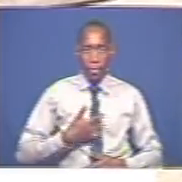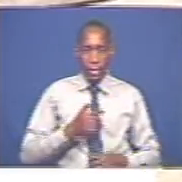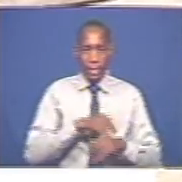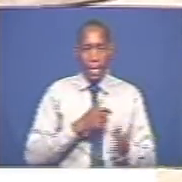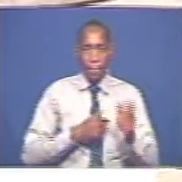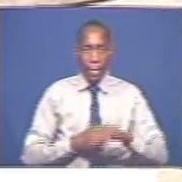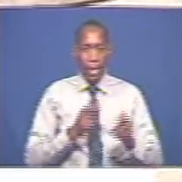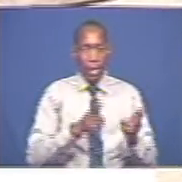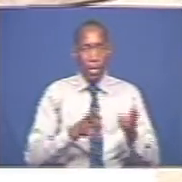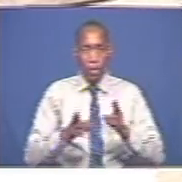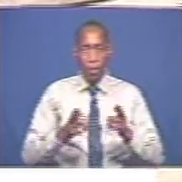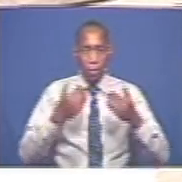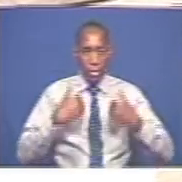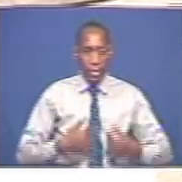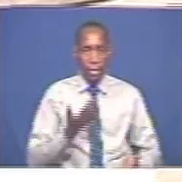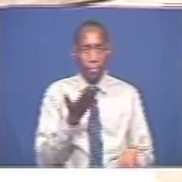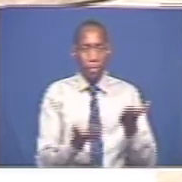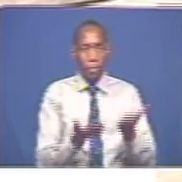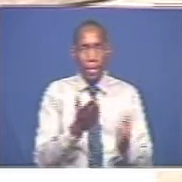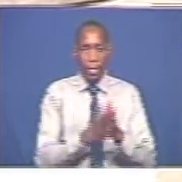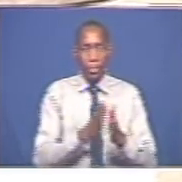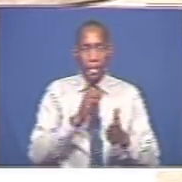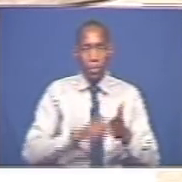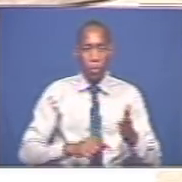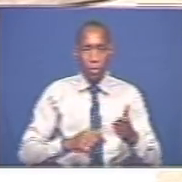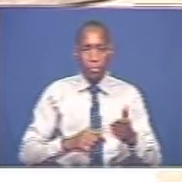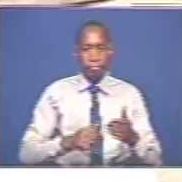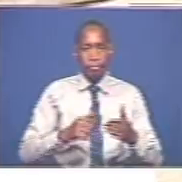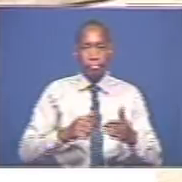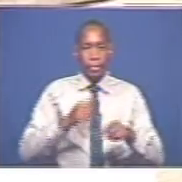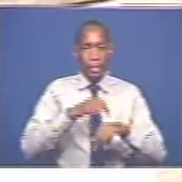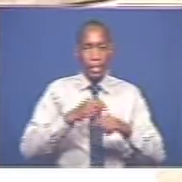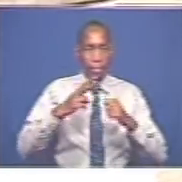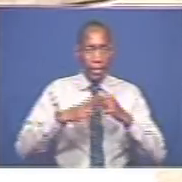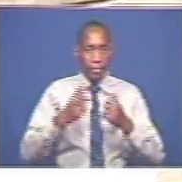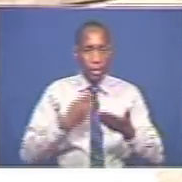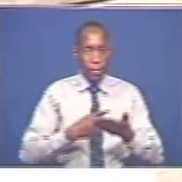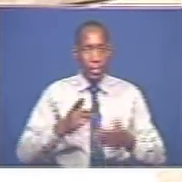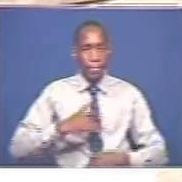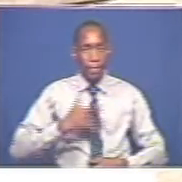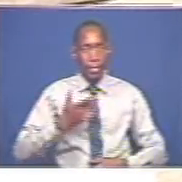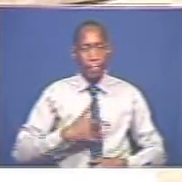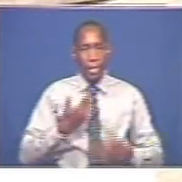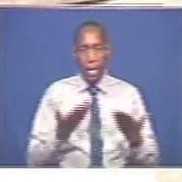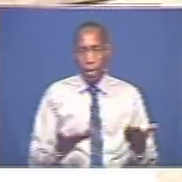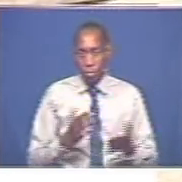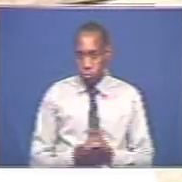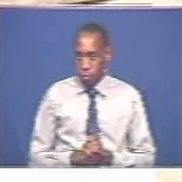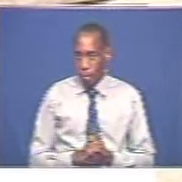self, comparing what you were going through these 7 weeks? How is it feeling? Of course,